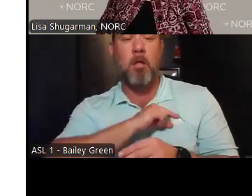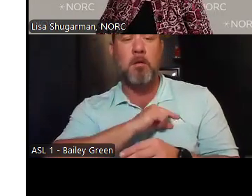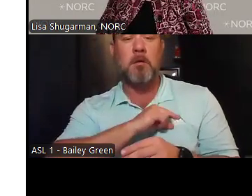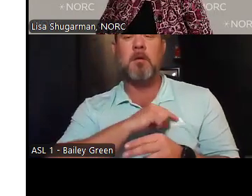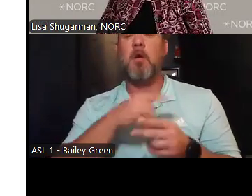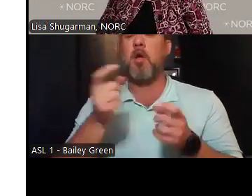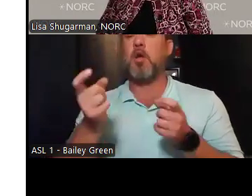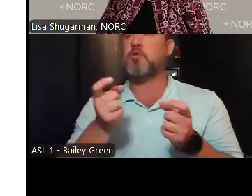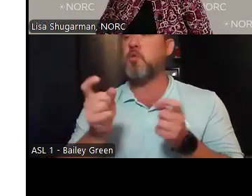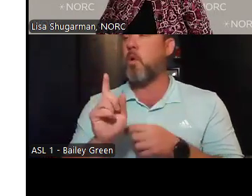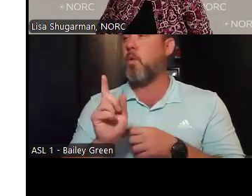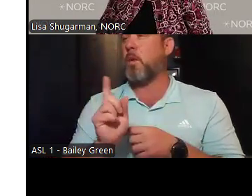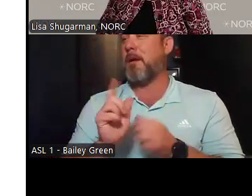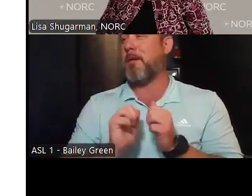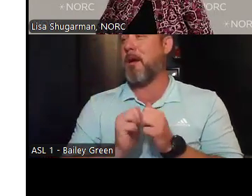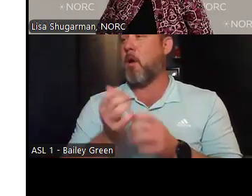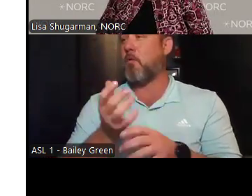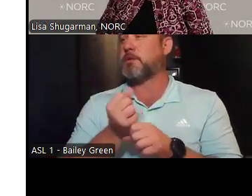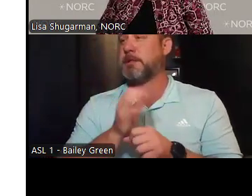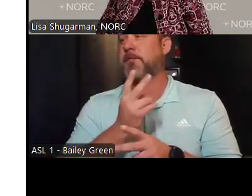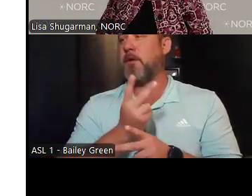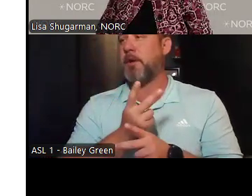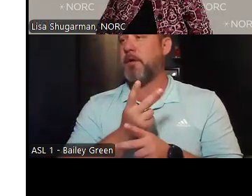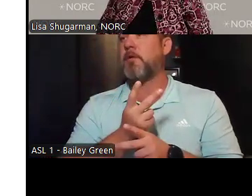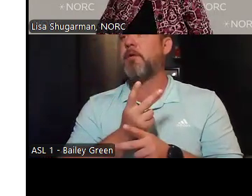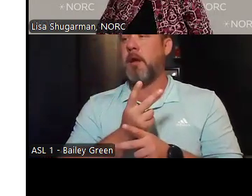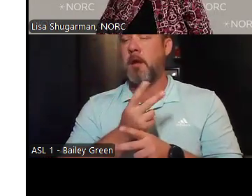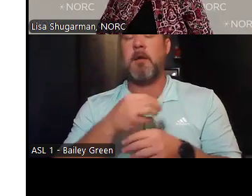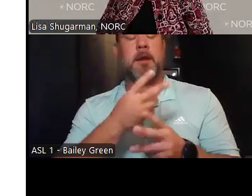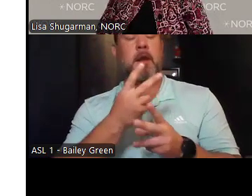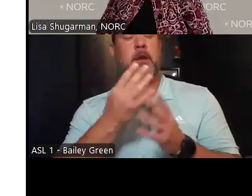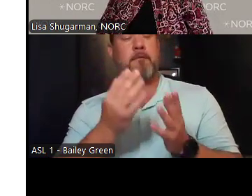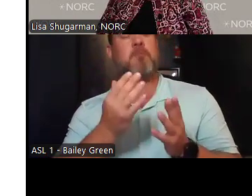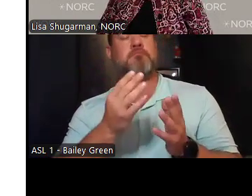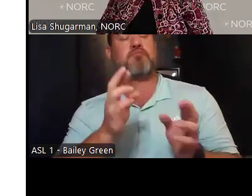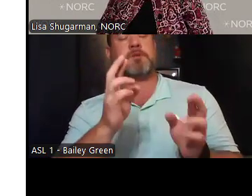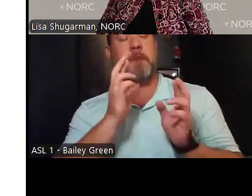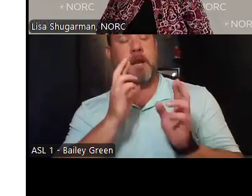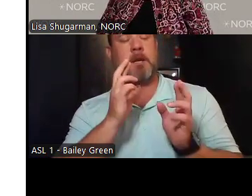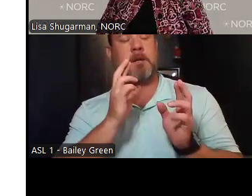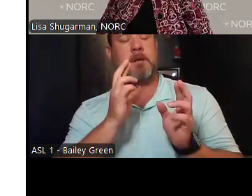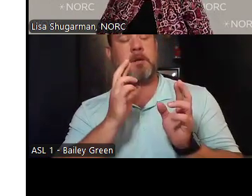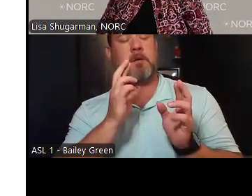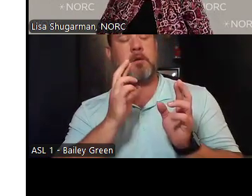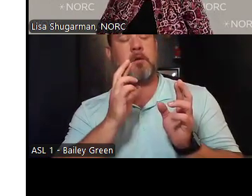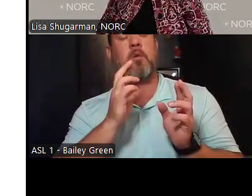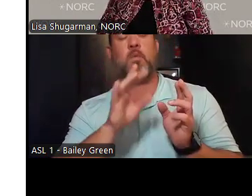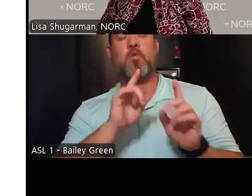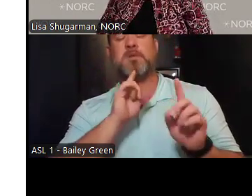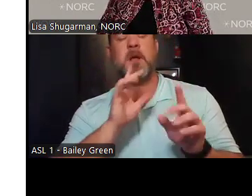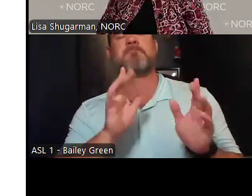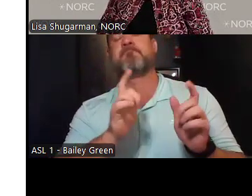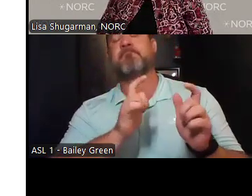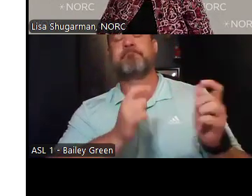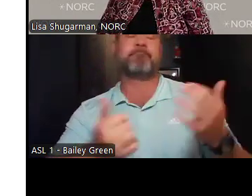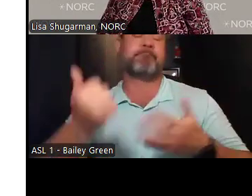control where and how they get that care, and having caregivers who treat them with dignity and respect were respondents' greatest